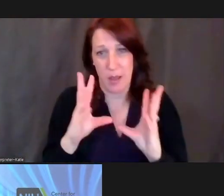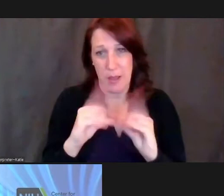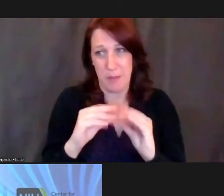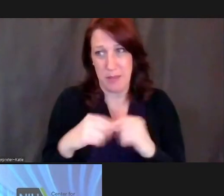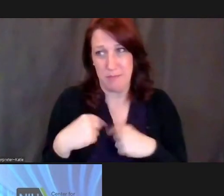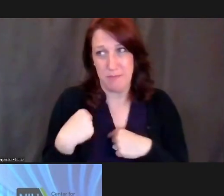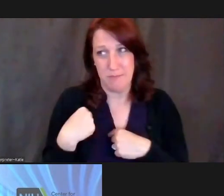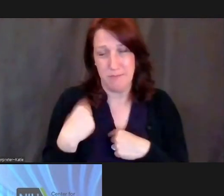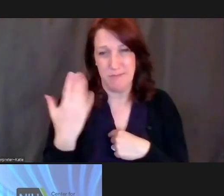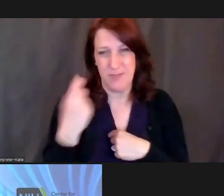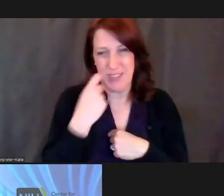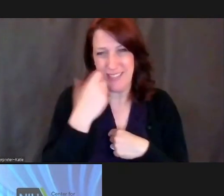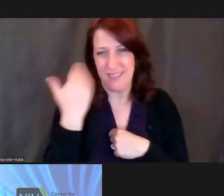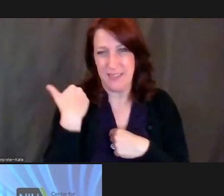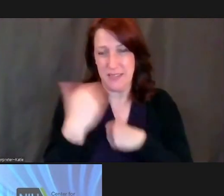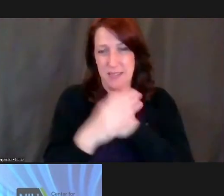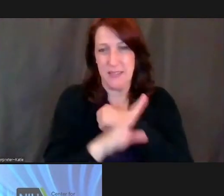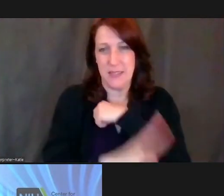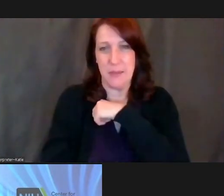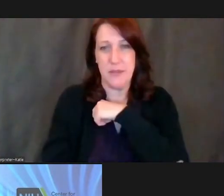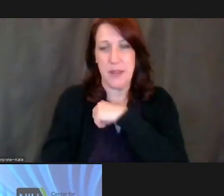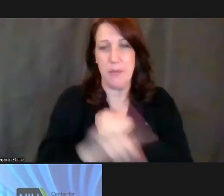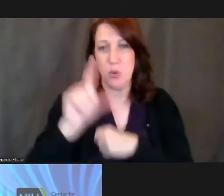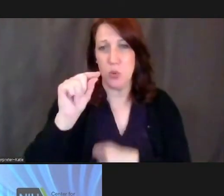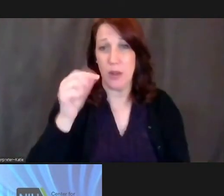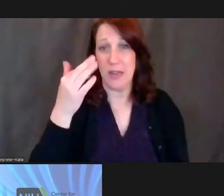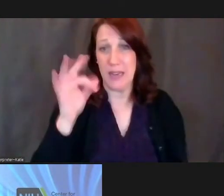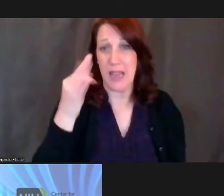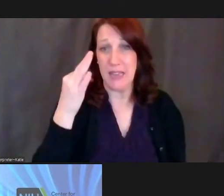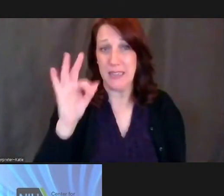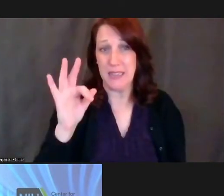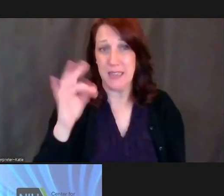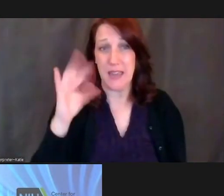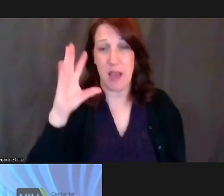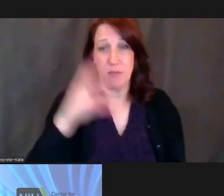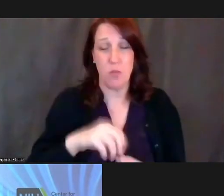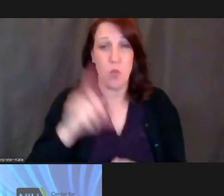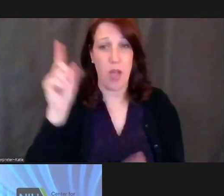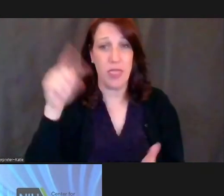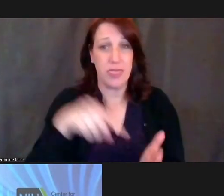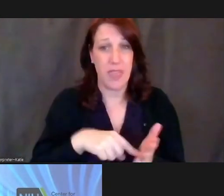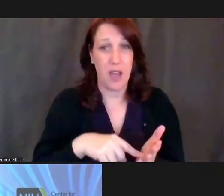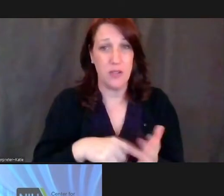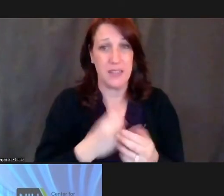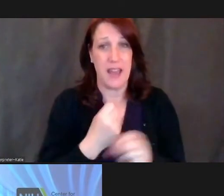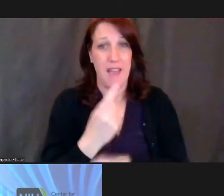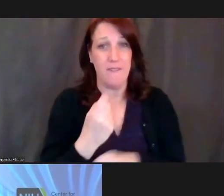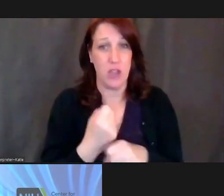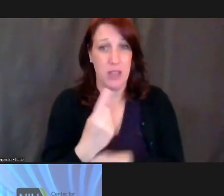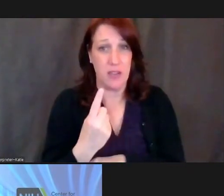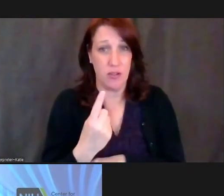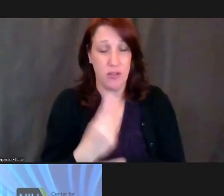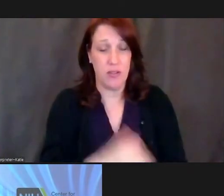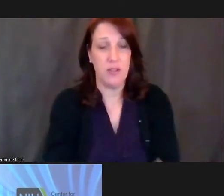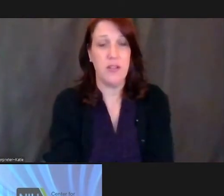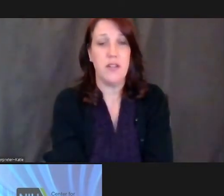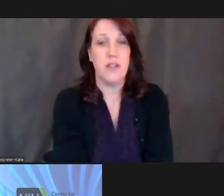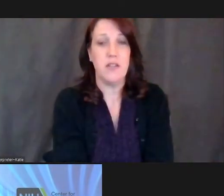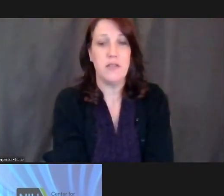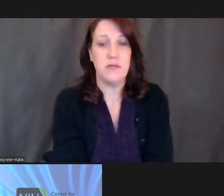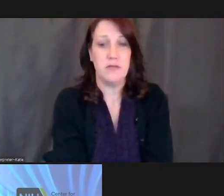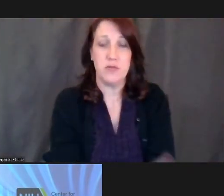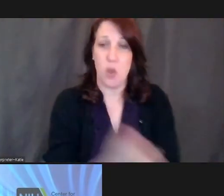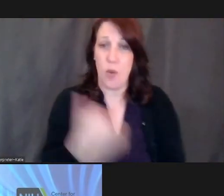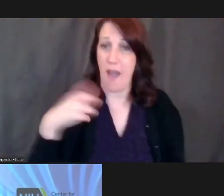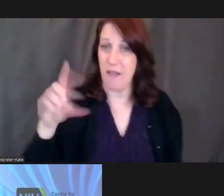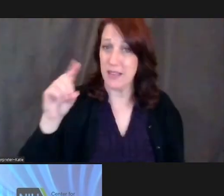in September of 2019, about 1,000 ECRs served per year. And so we have this database of